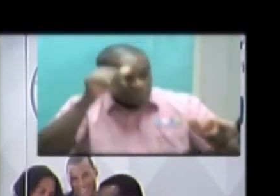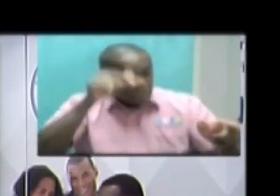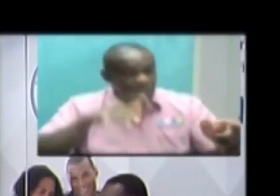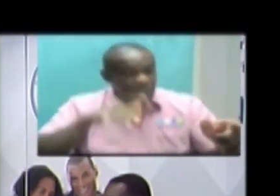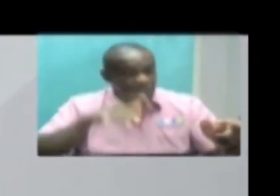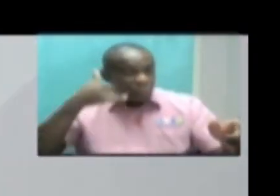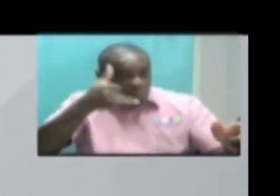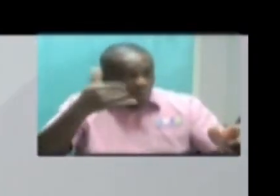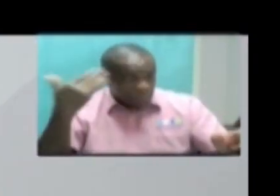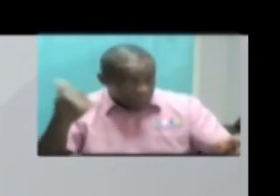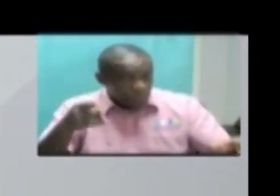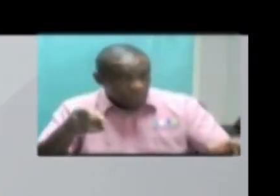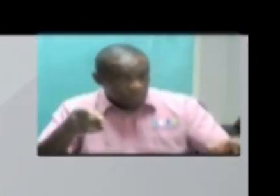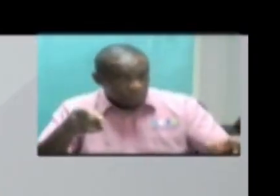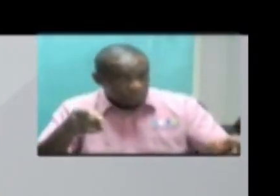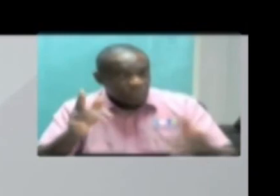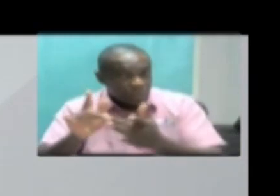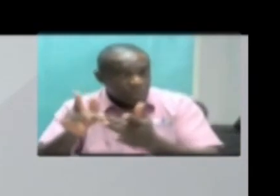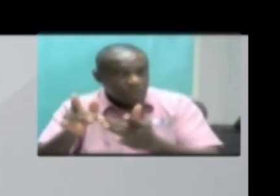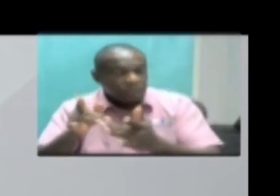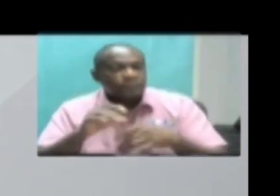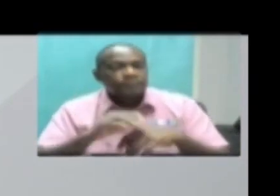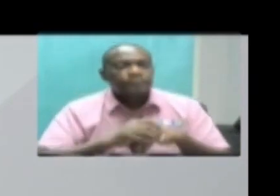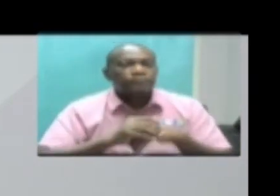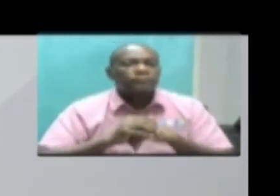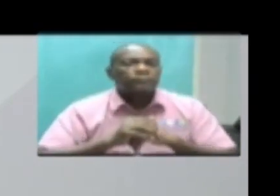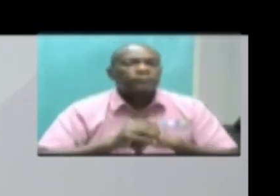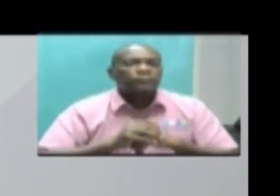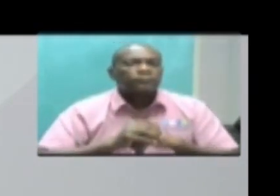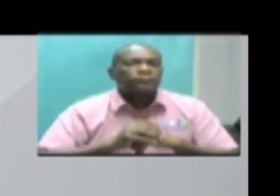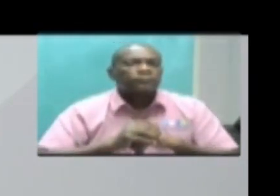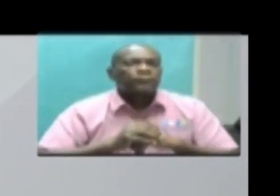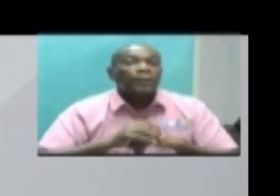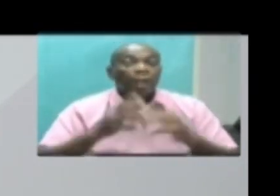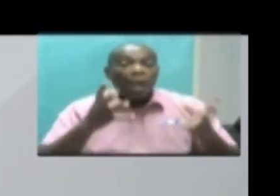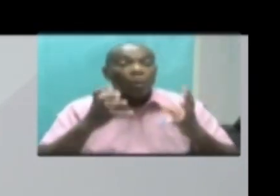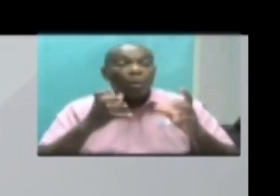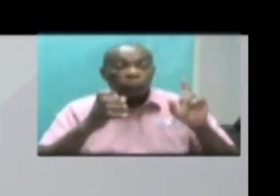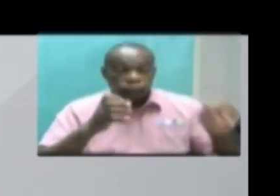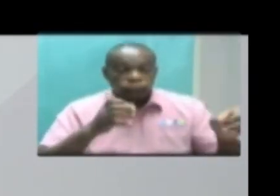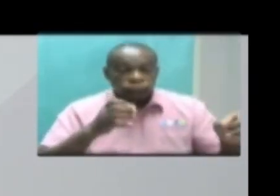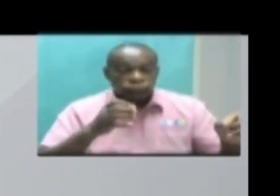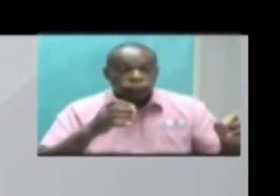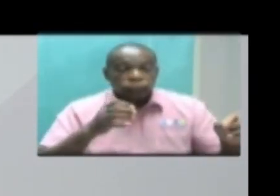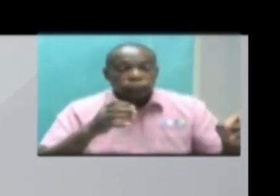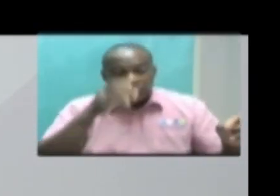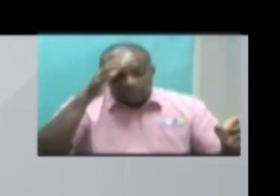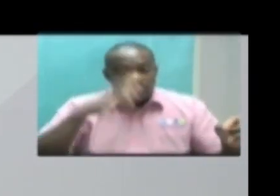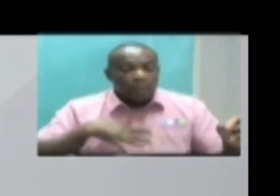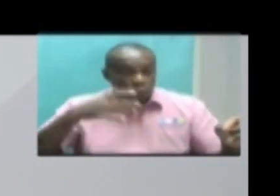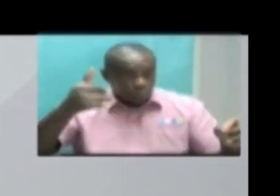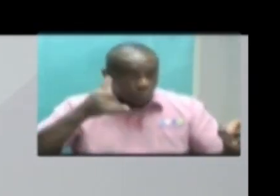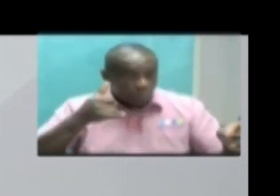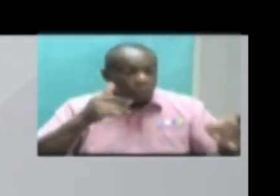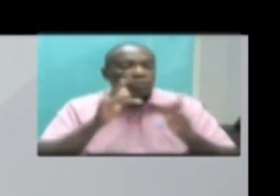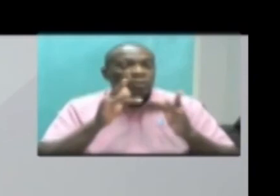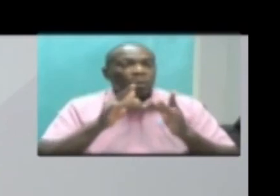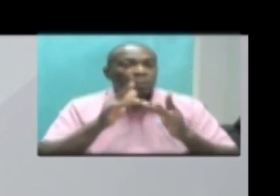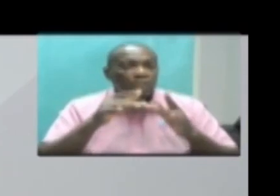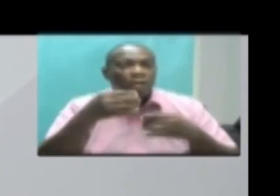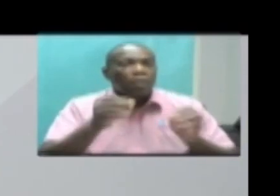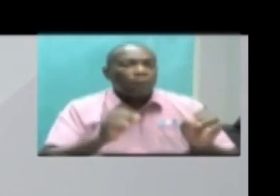concern. Yes, I would like the caller who called to contact the office and ask for